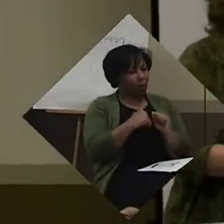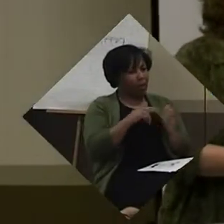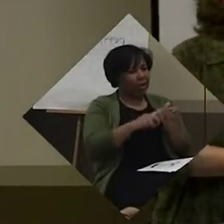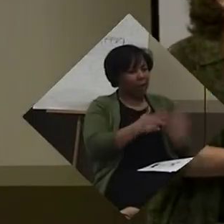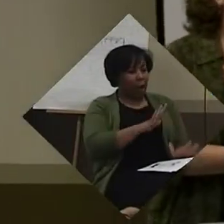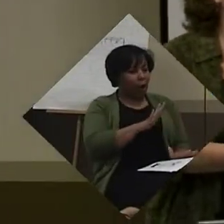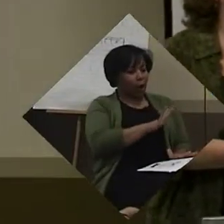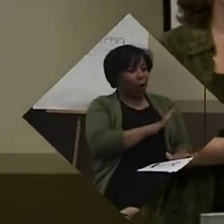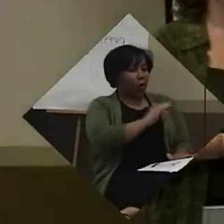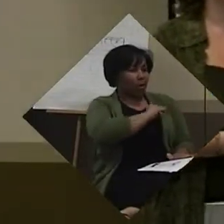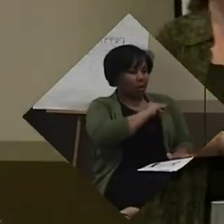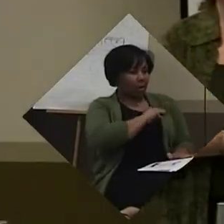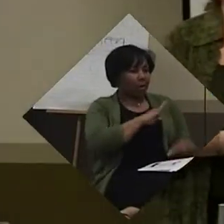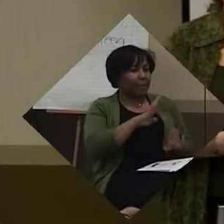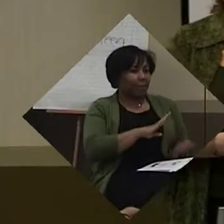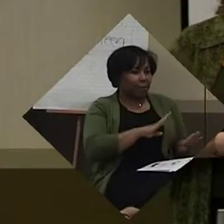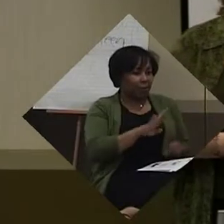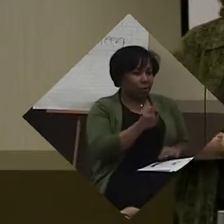her behavior?